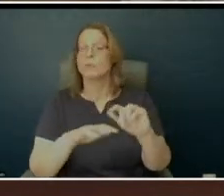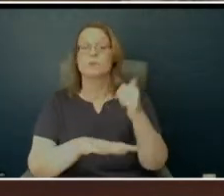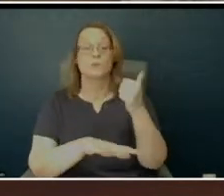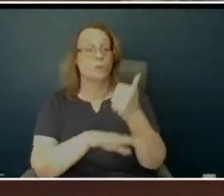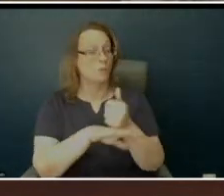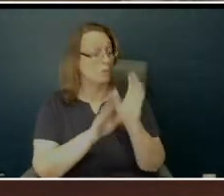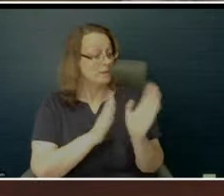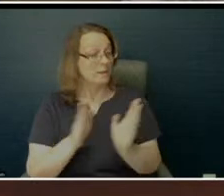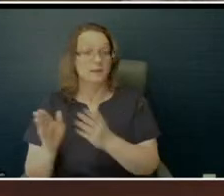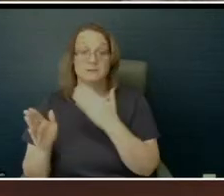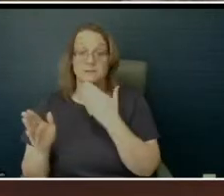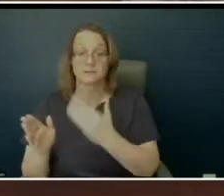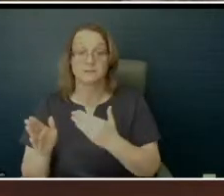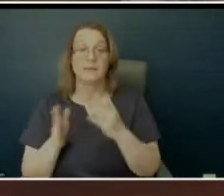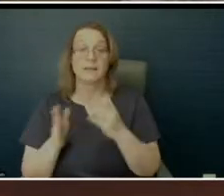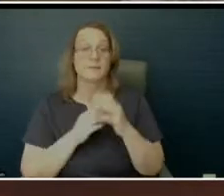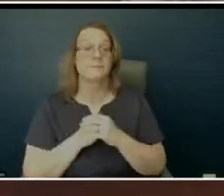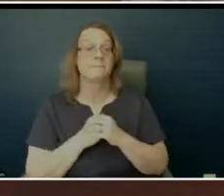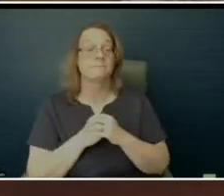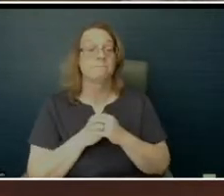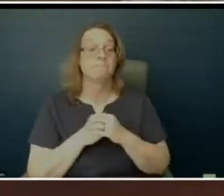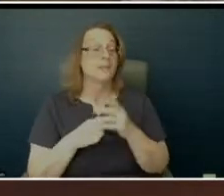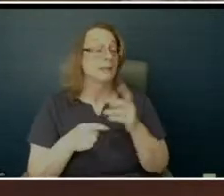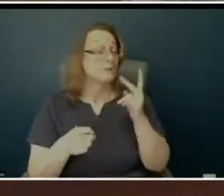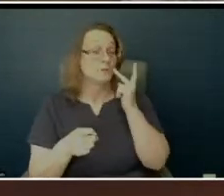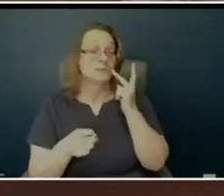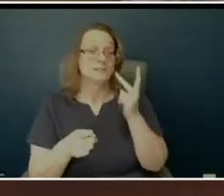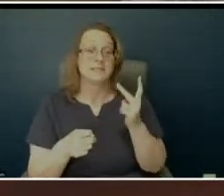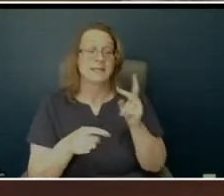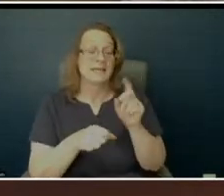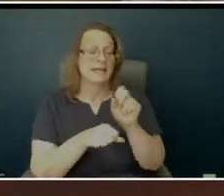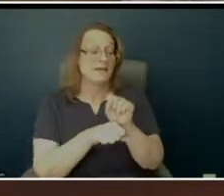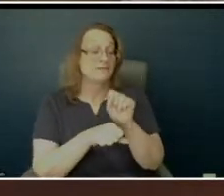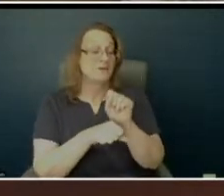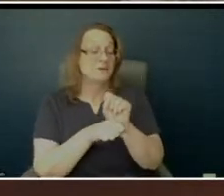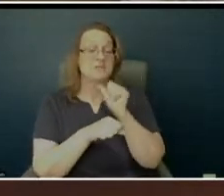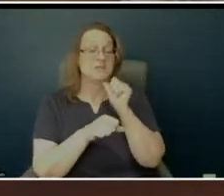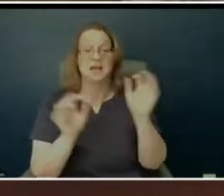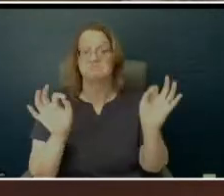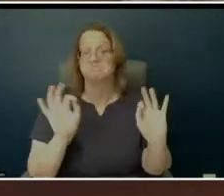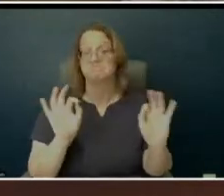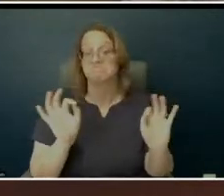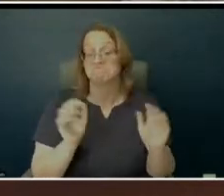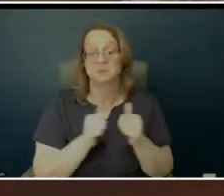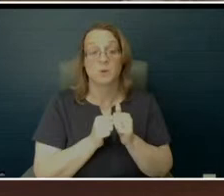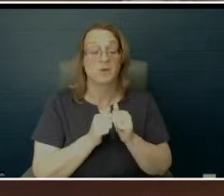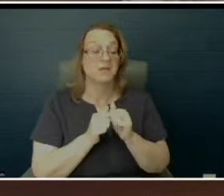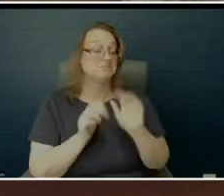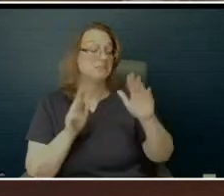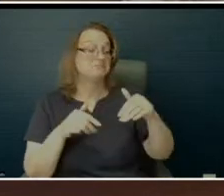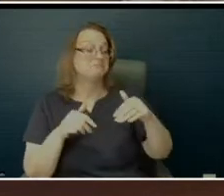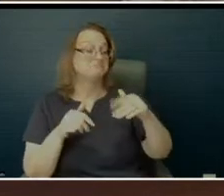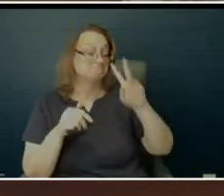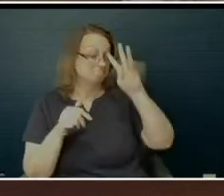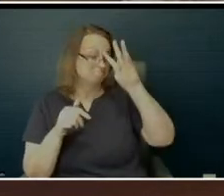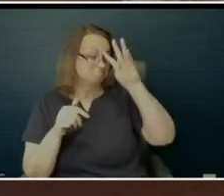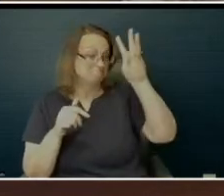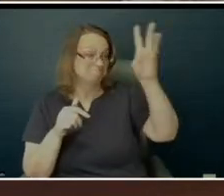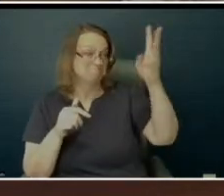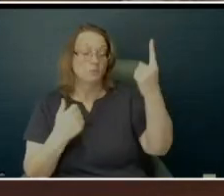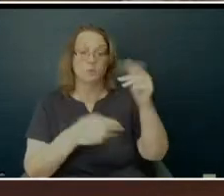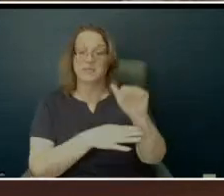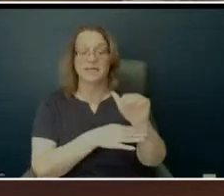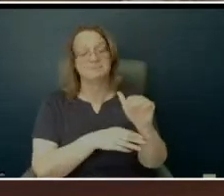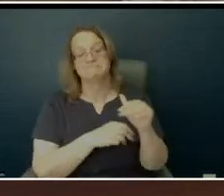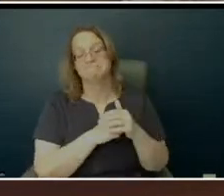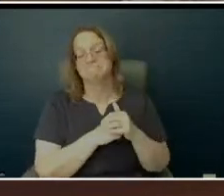tell, these efforts were not some minor or ad hoc enterprise concocted overnight. Each required planning